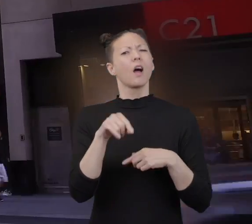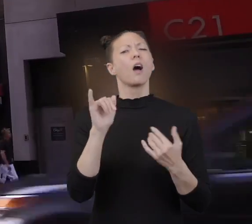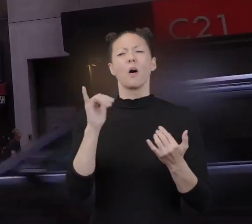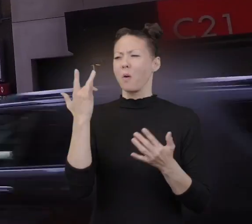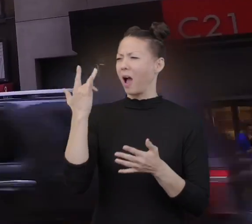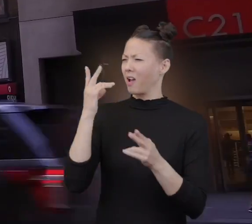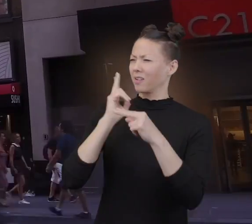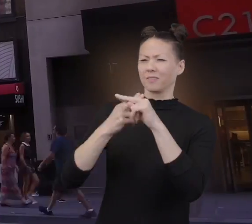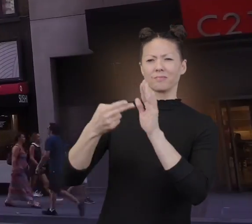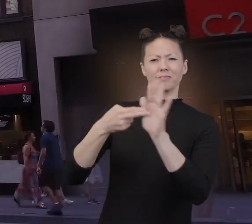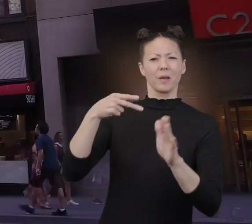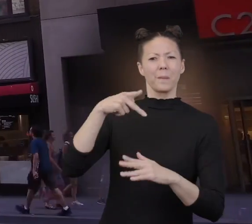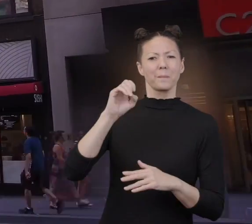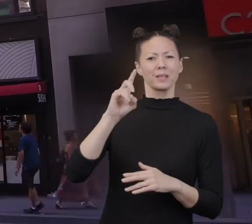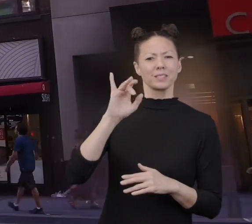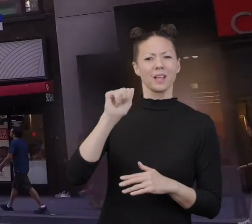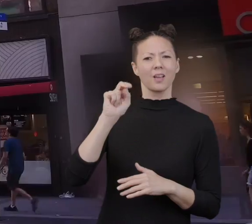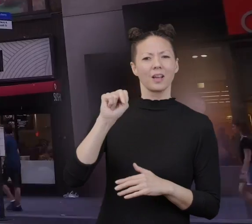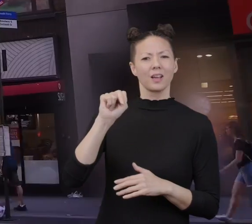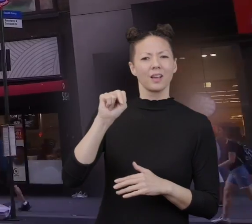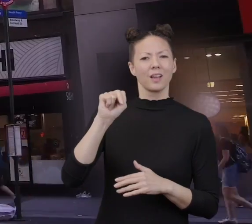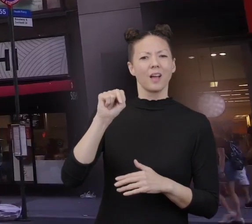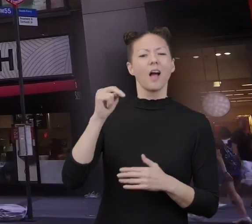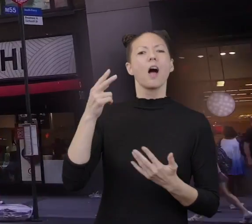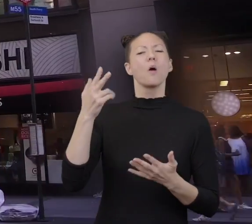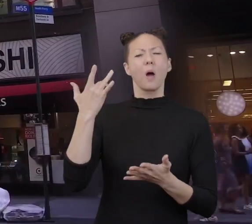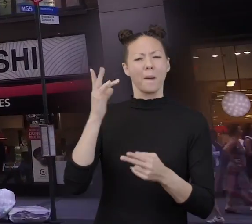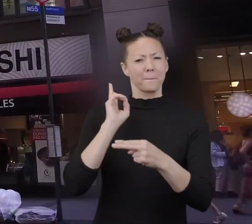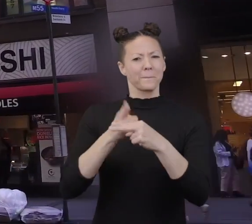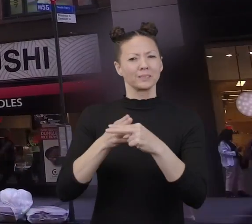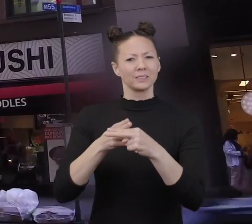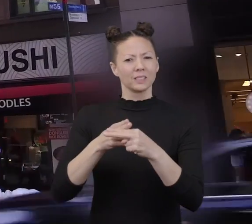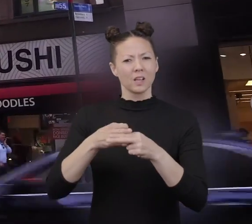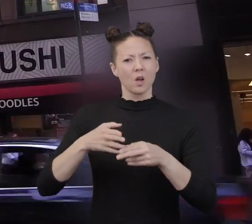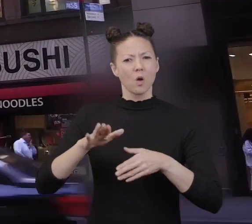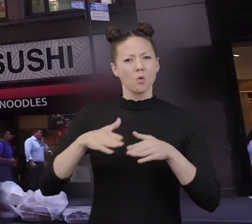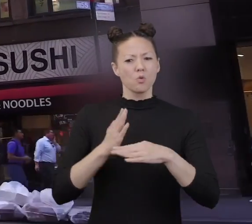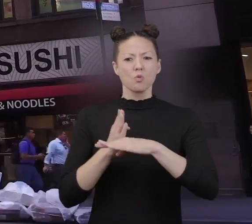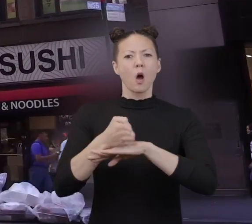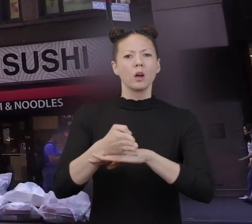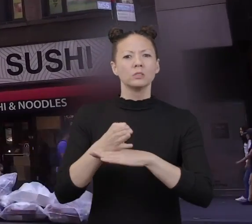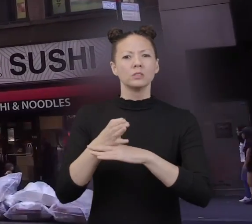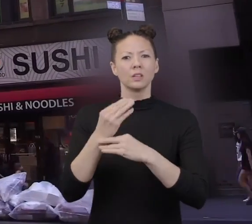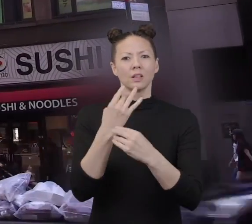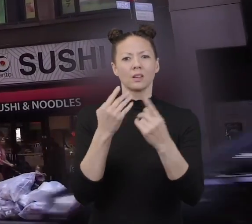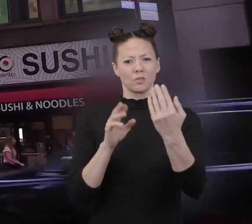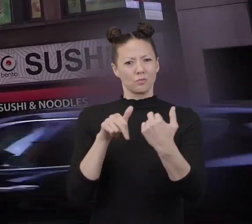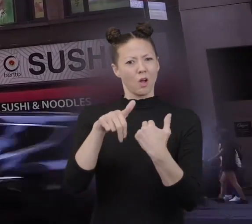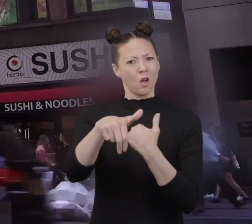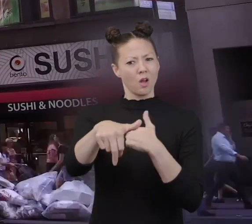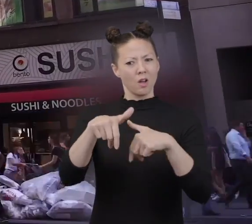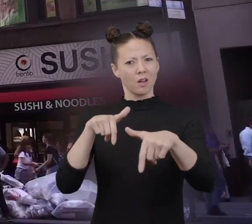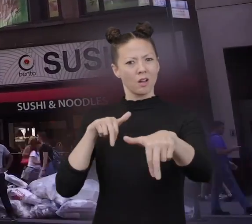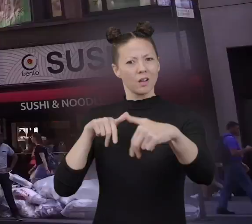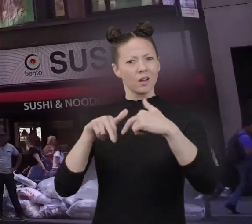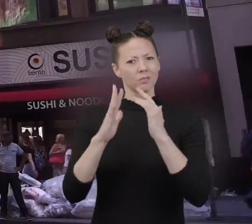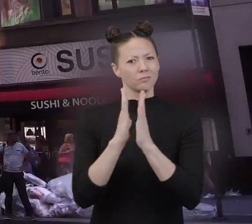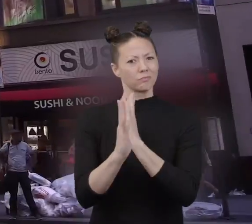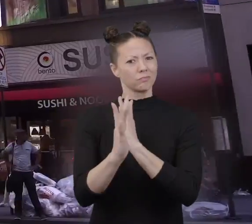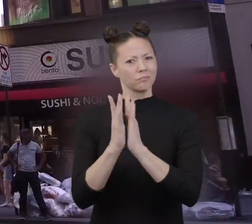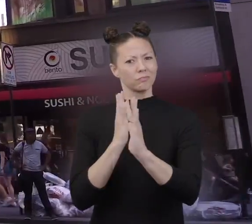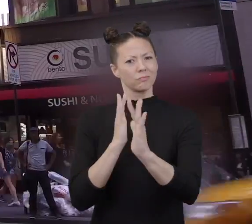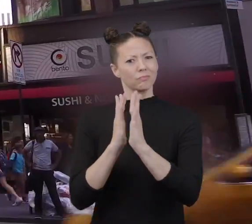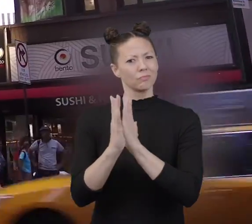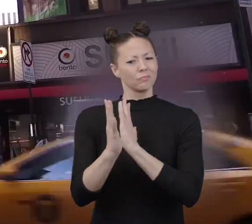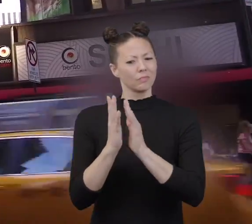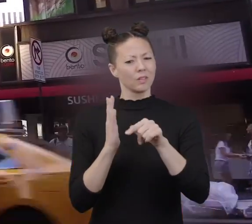we know that a pedestrian stands and that they were in a crosswalk. So, who would normally stand